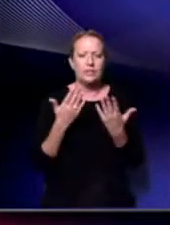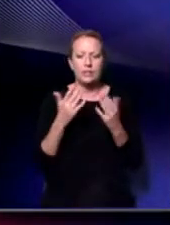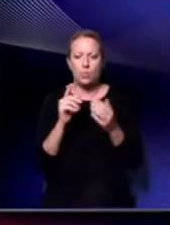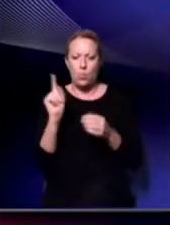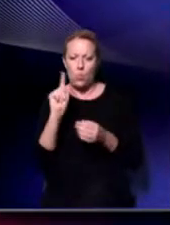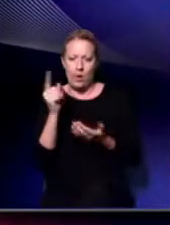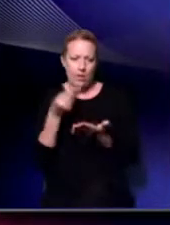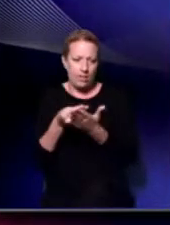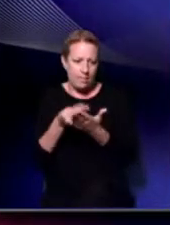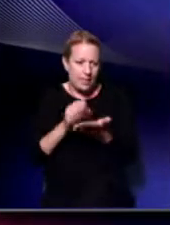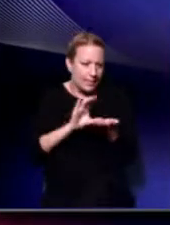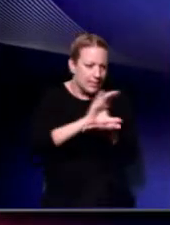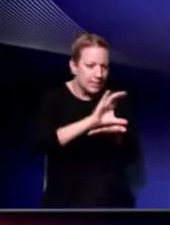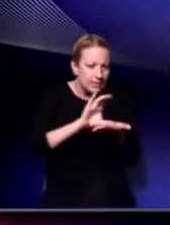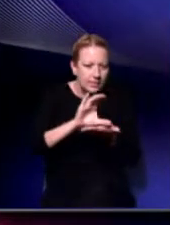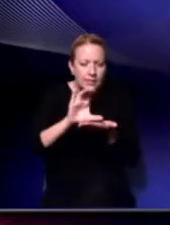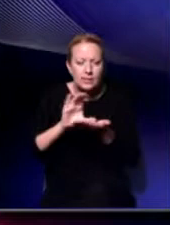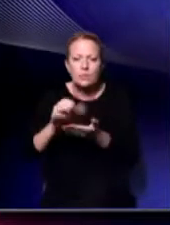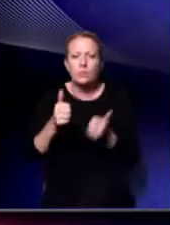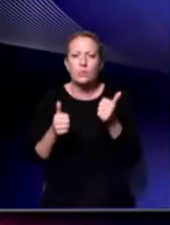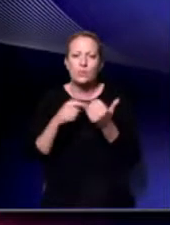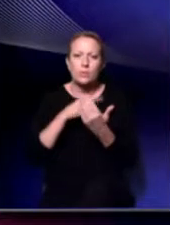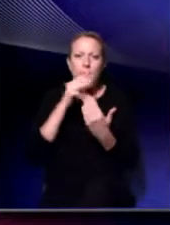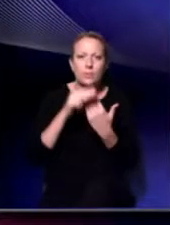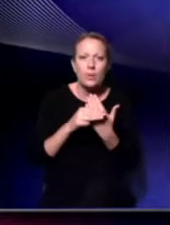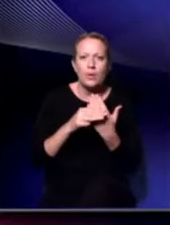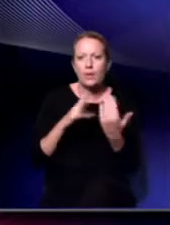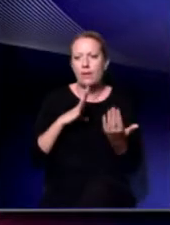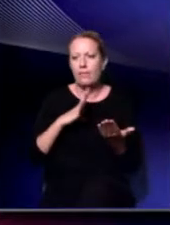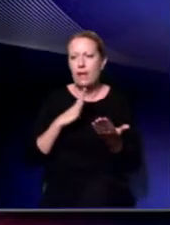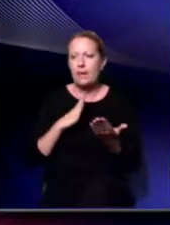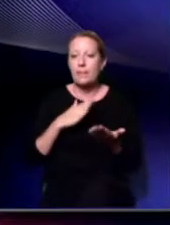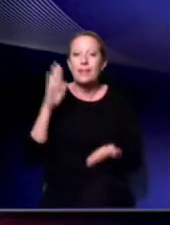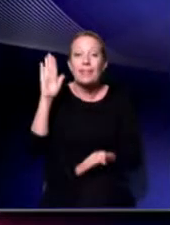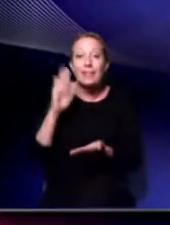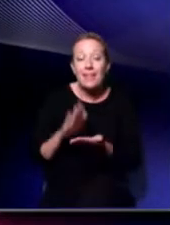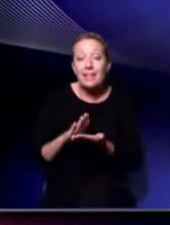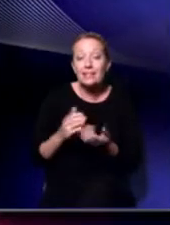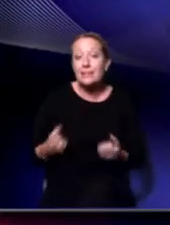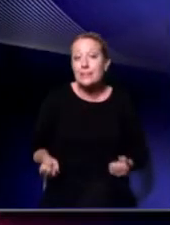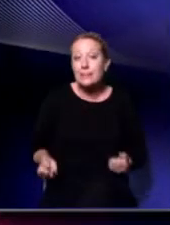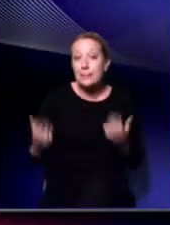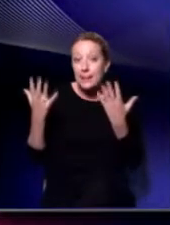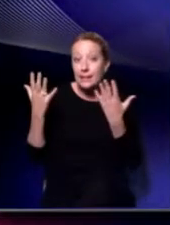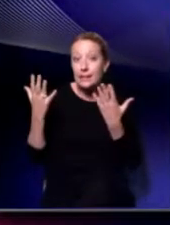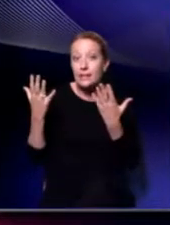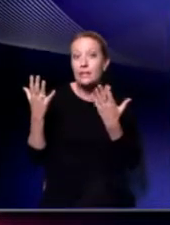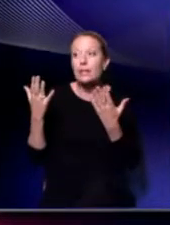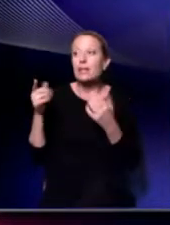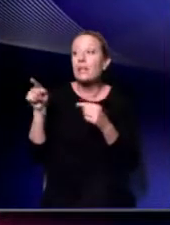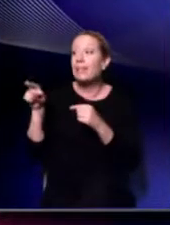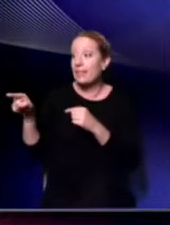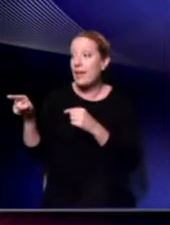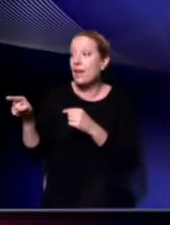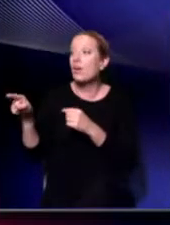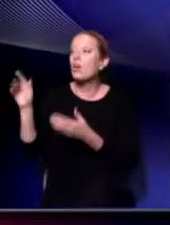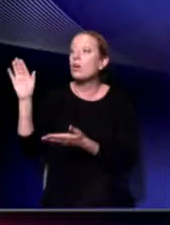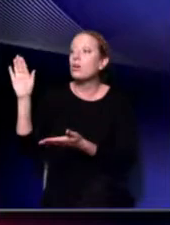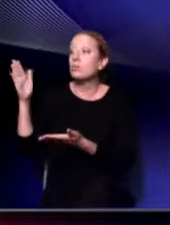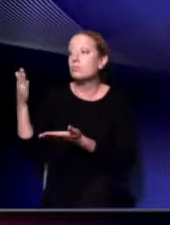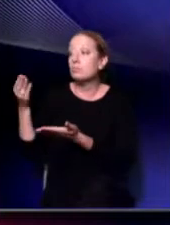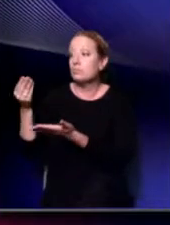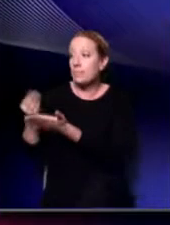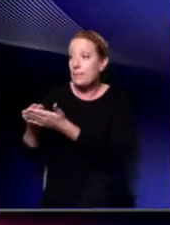allocation, at how we could reduce expenditures and other parts of the agency,